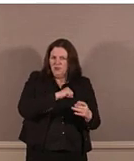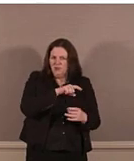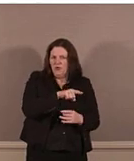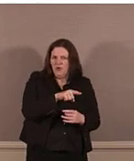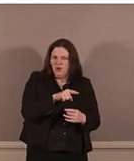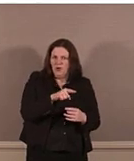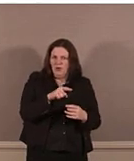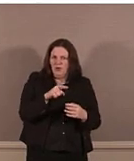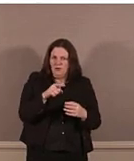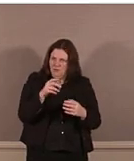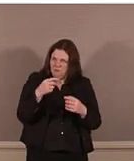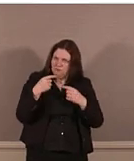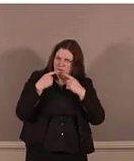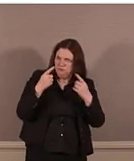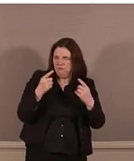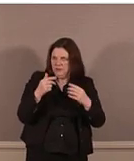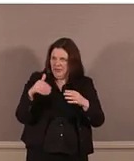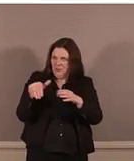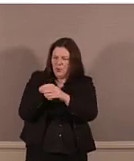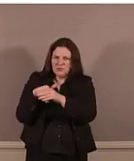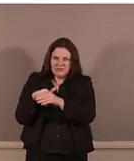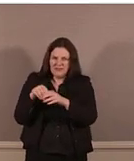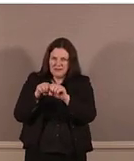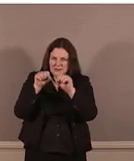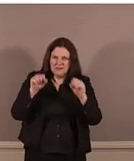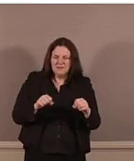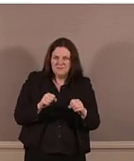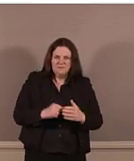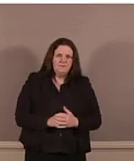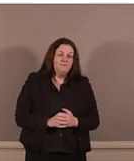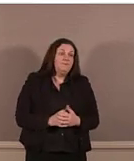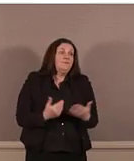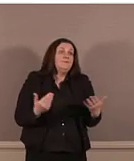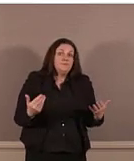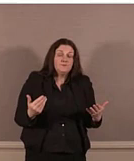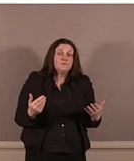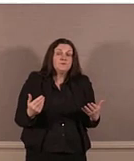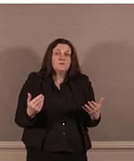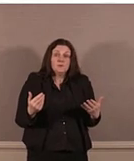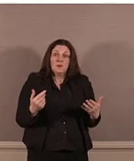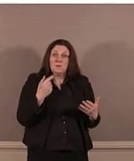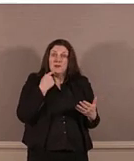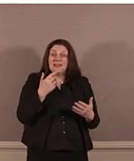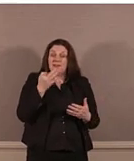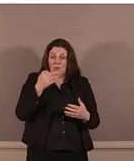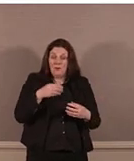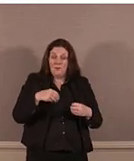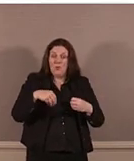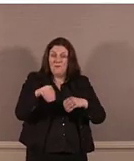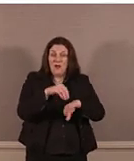the further education and training system. But again, I would add that I suppose if we're moving to this